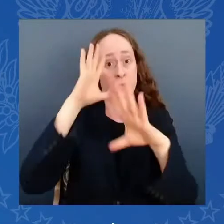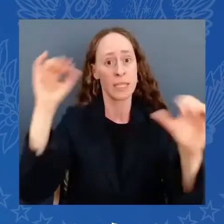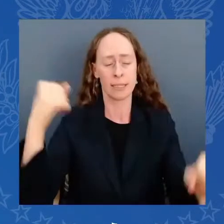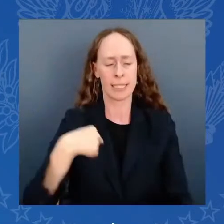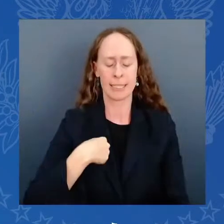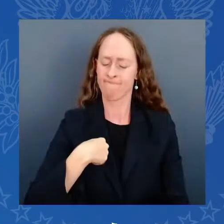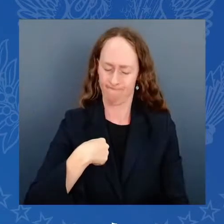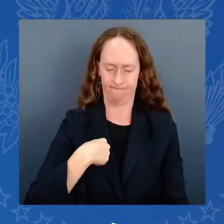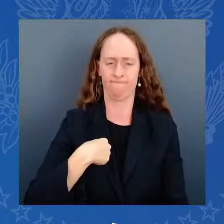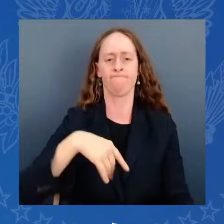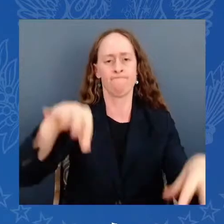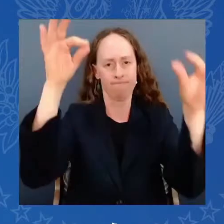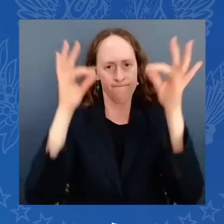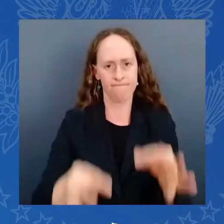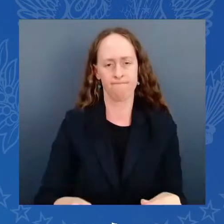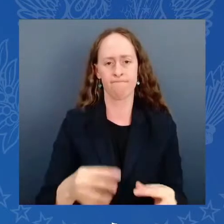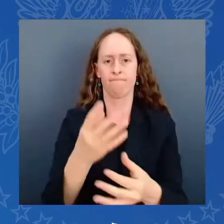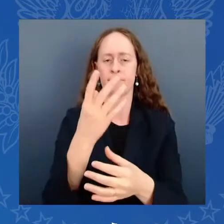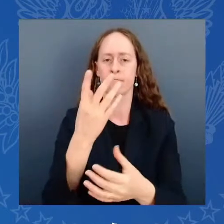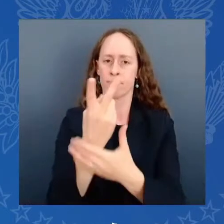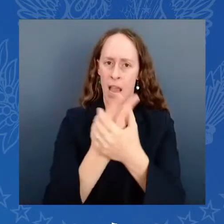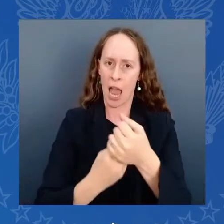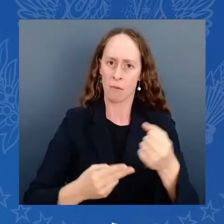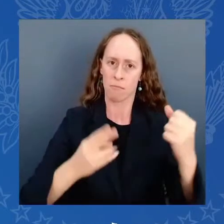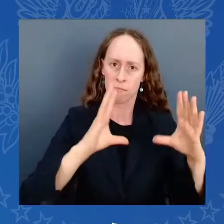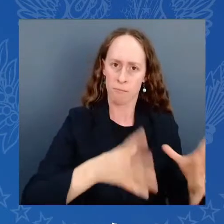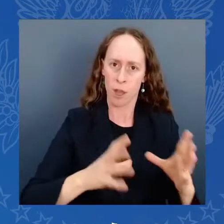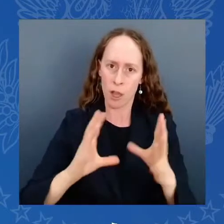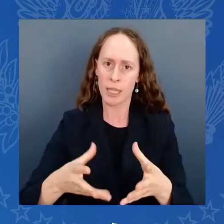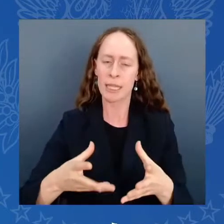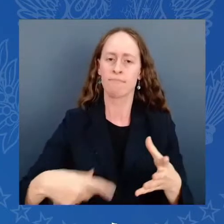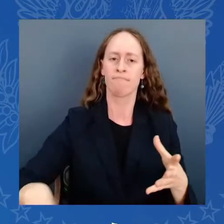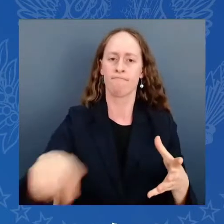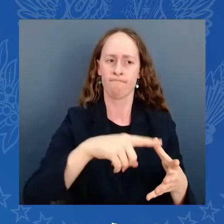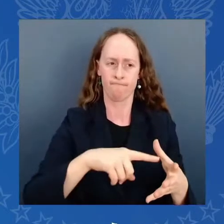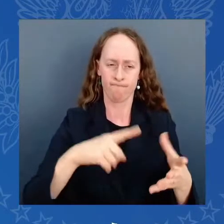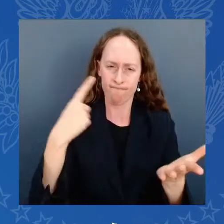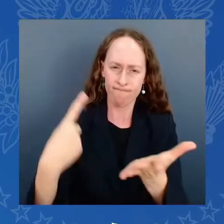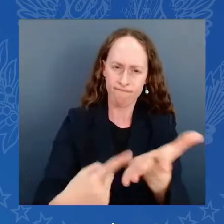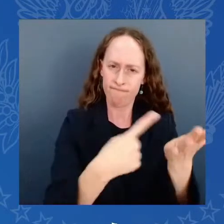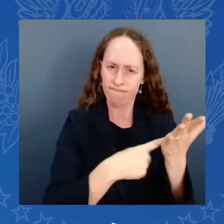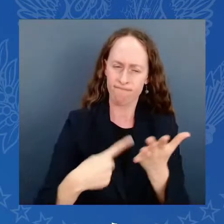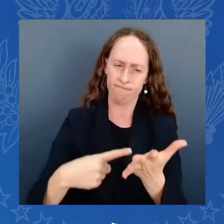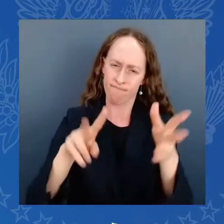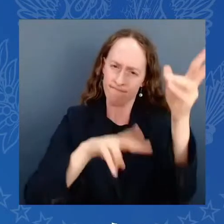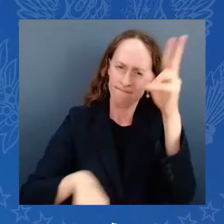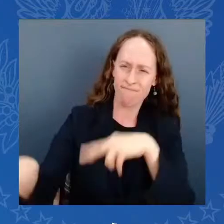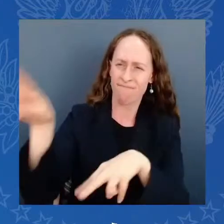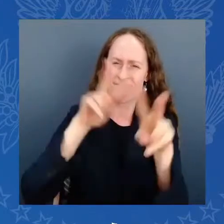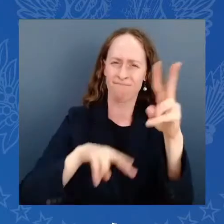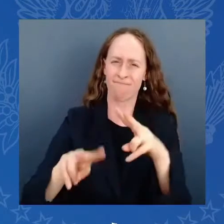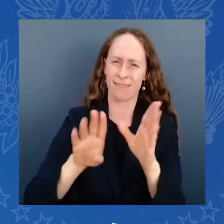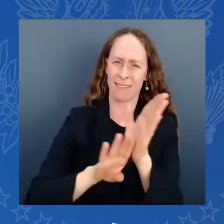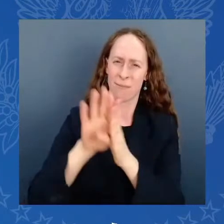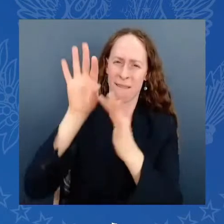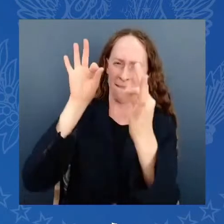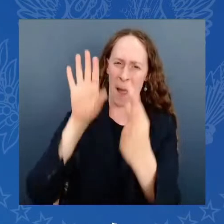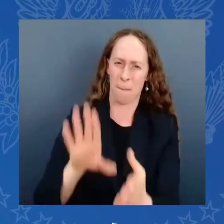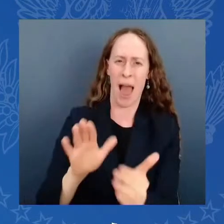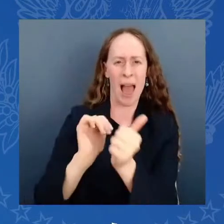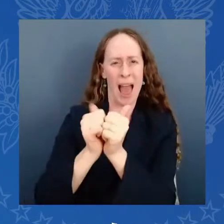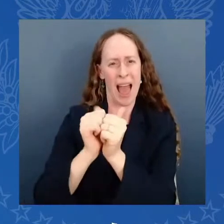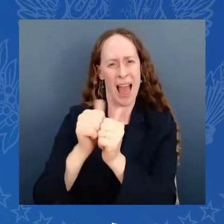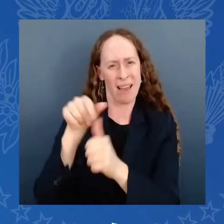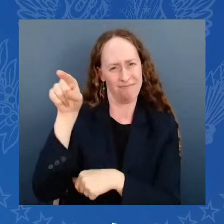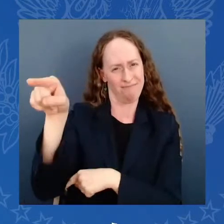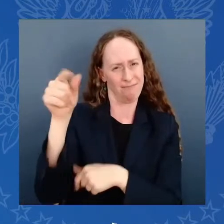to provide recommendations on potential reforms to the court. I've been careful in these